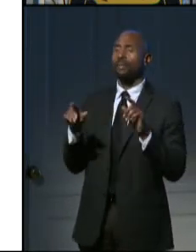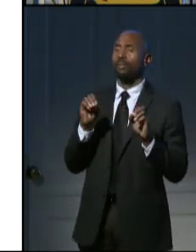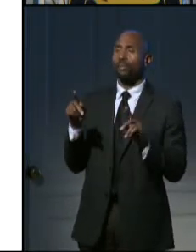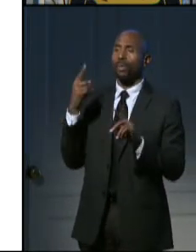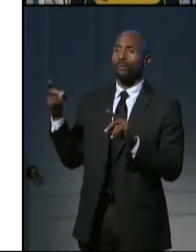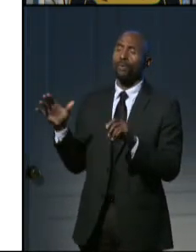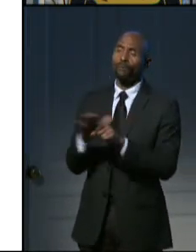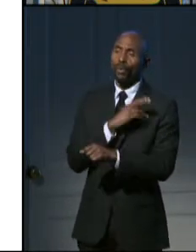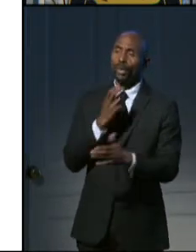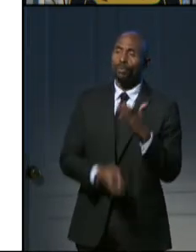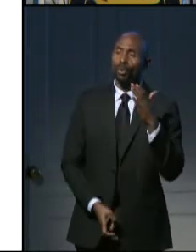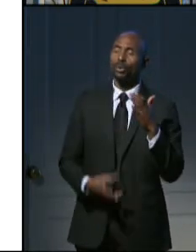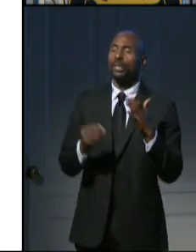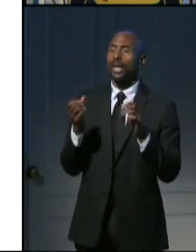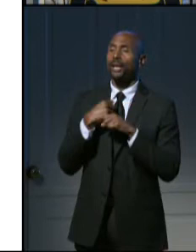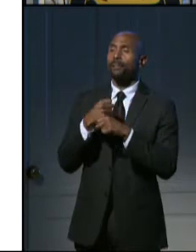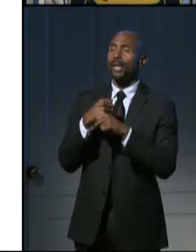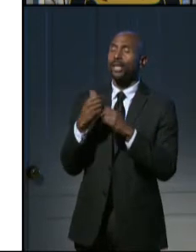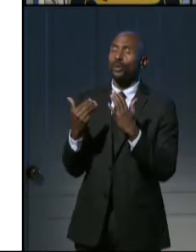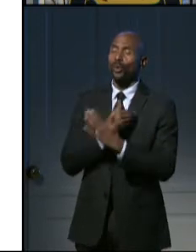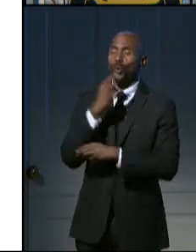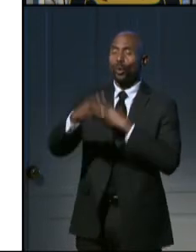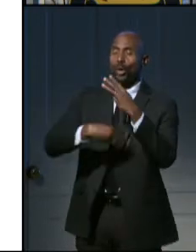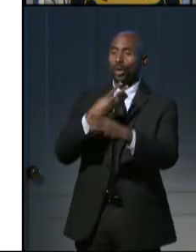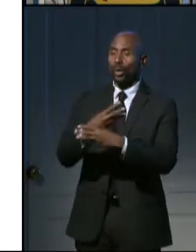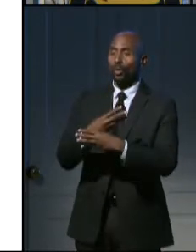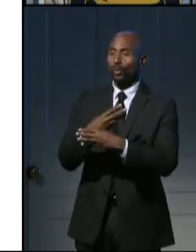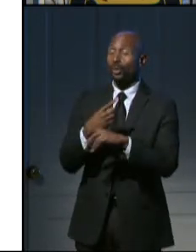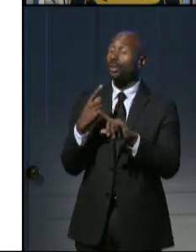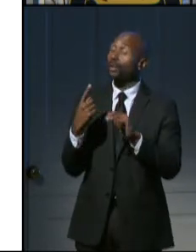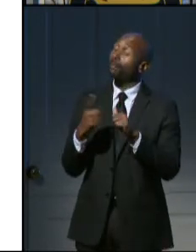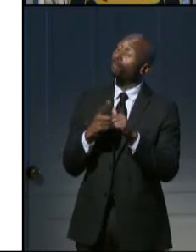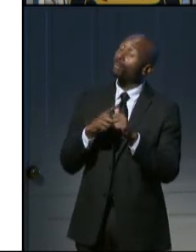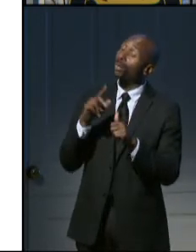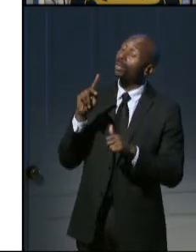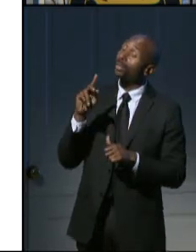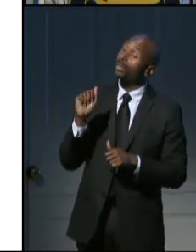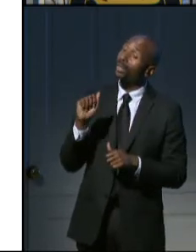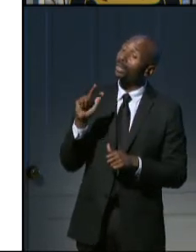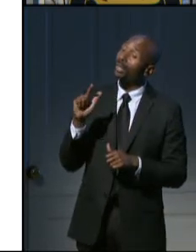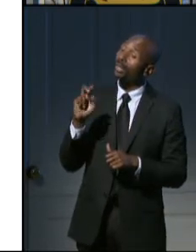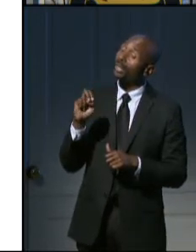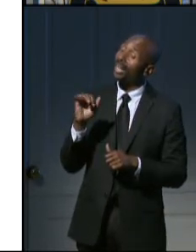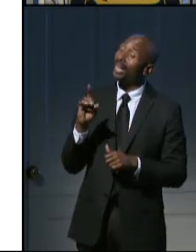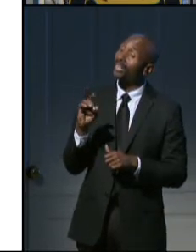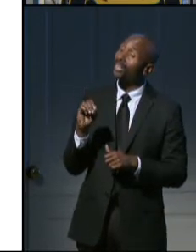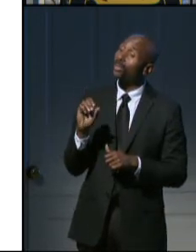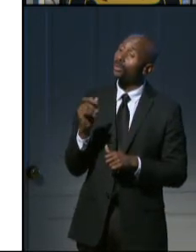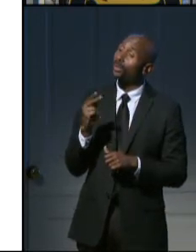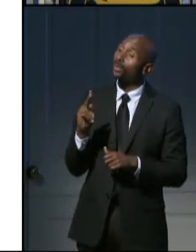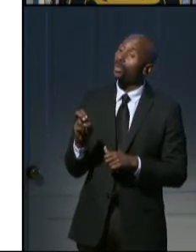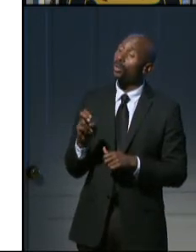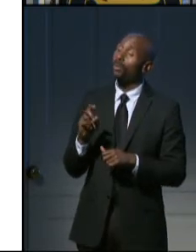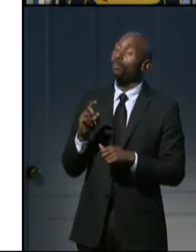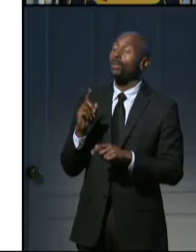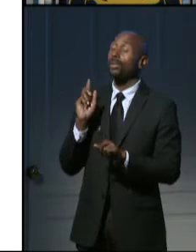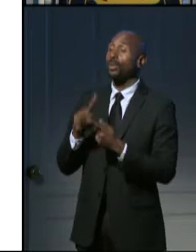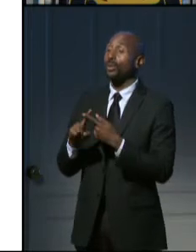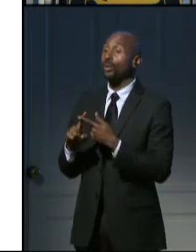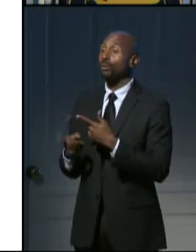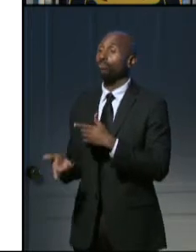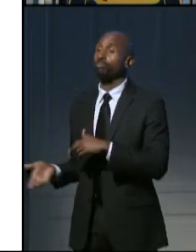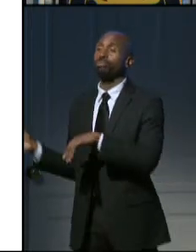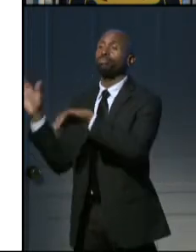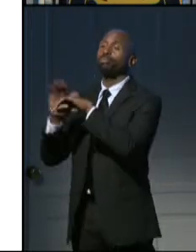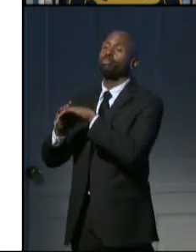of new worlds. From the first kaleidoscope, through building on top of the growing technology in computing and graphics.